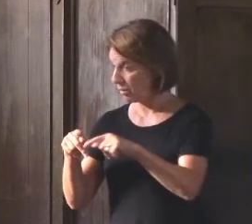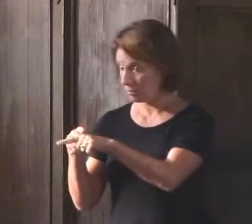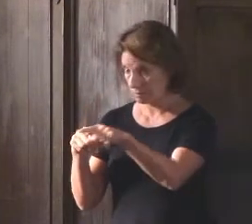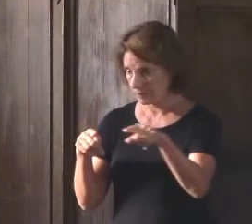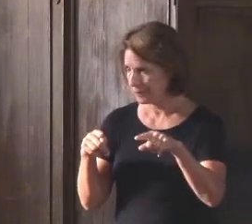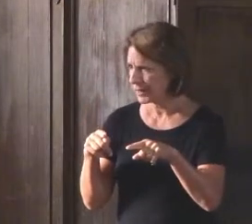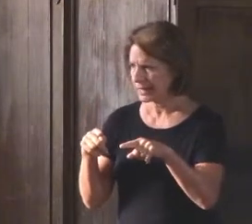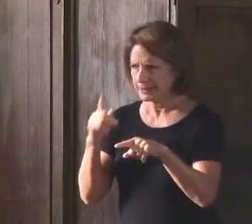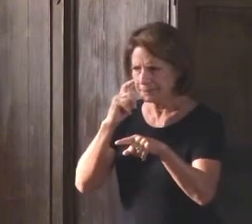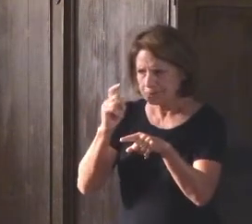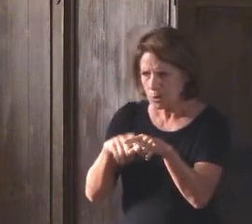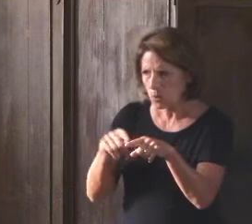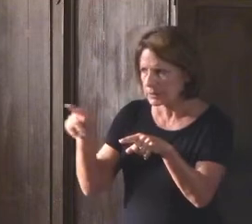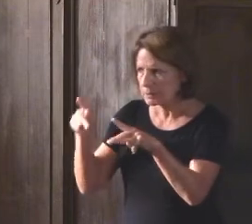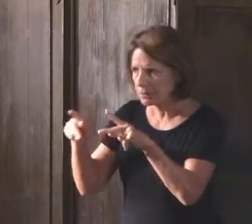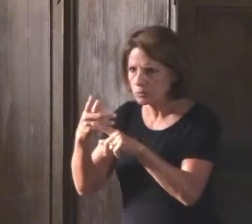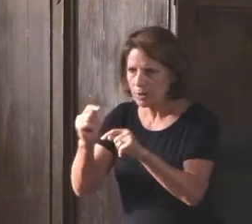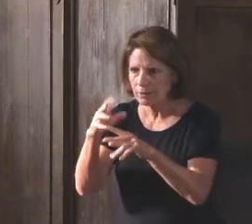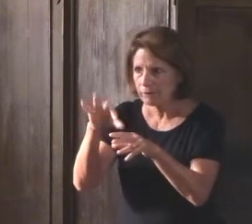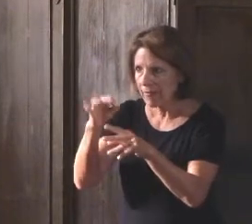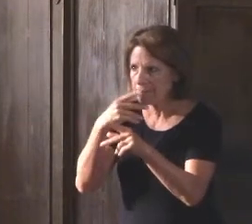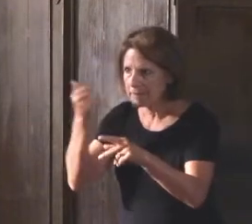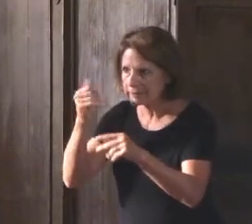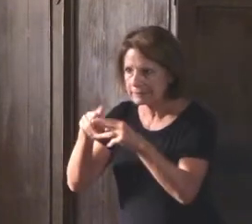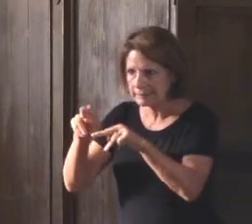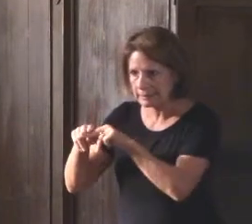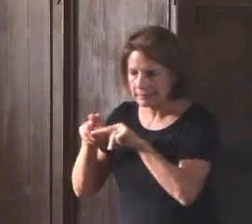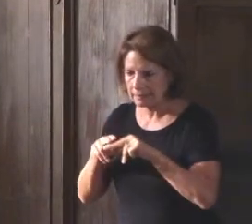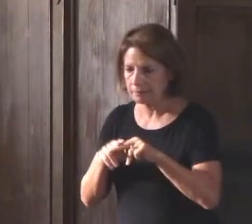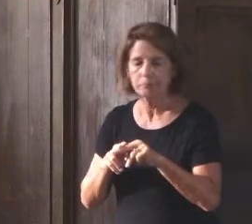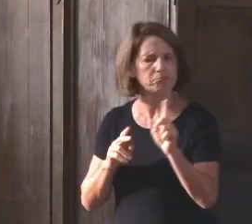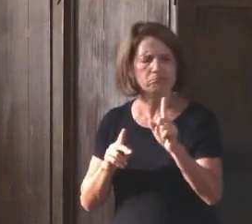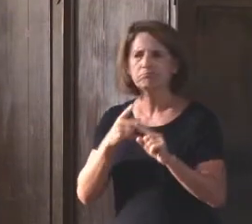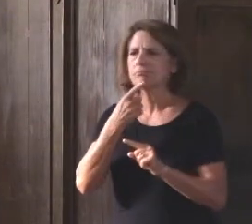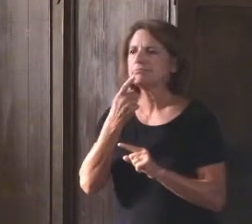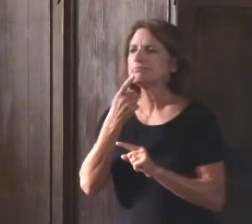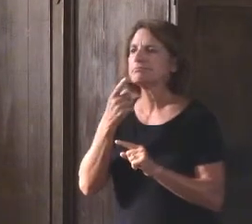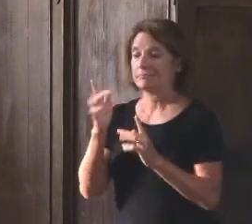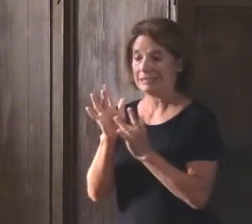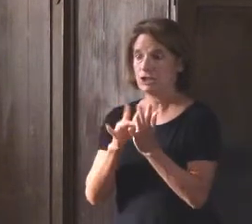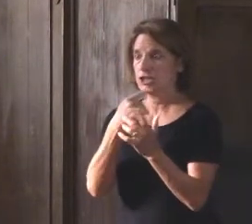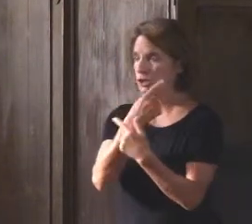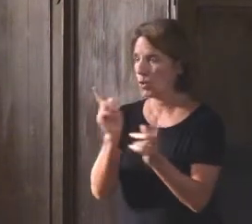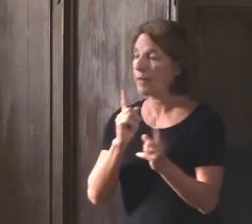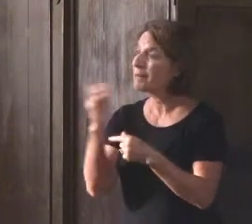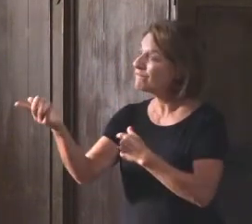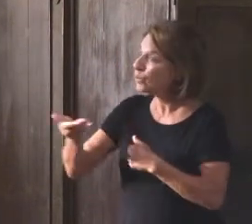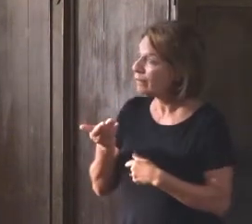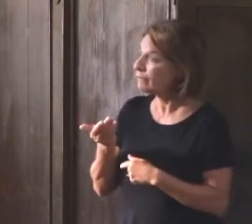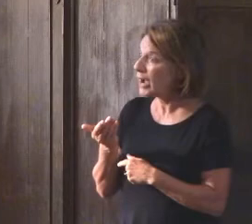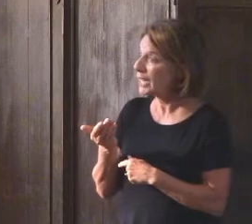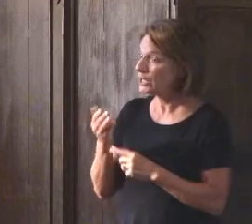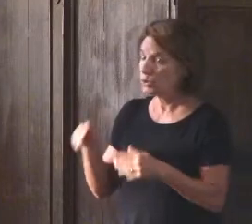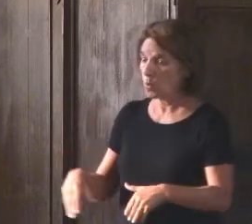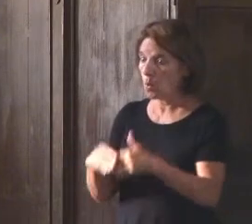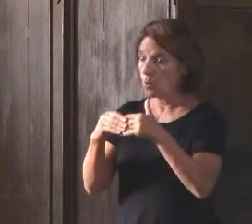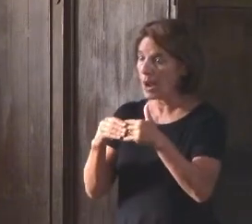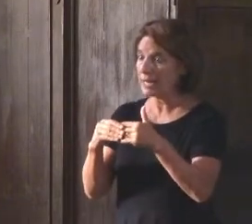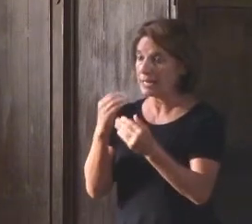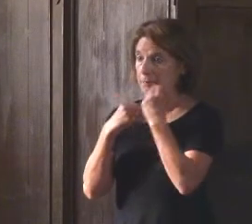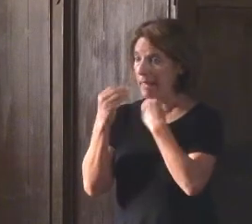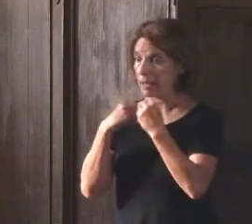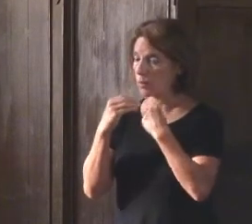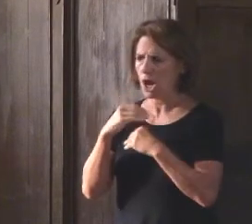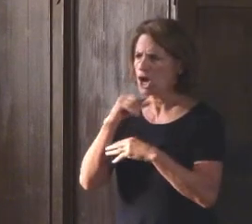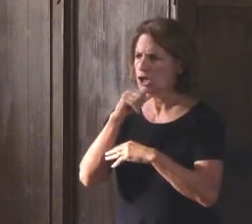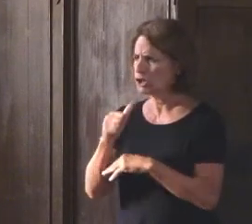choosing the seats of honor at the table. When you are invited by someone to a wedding banquet, do not recline at table in